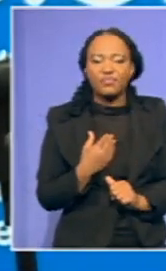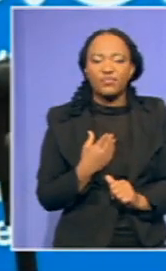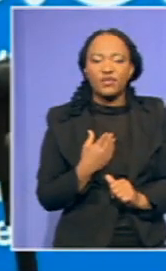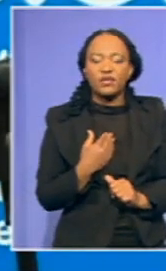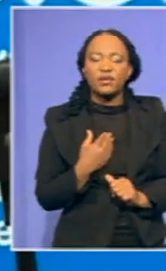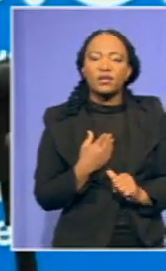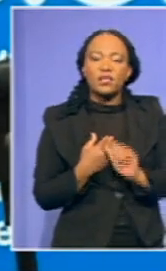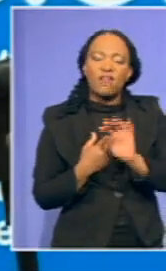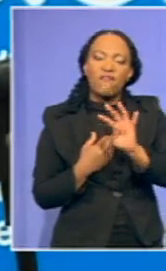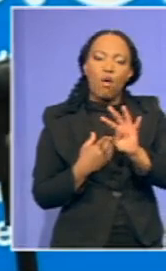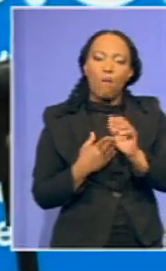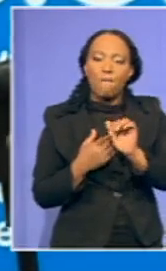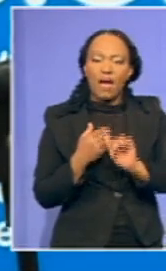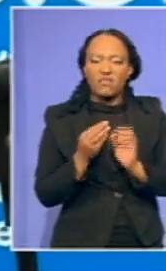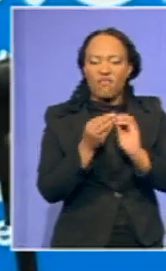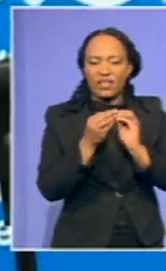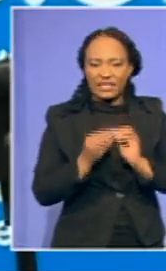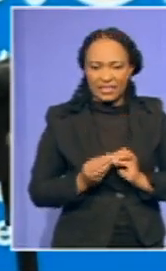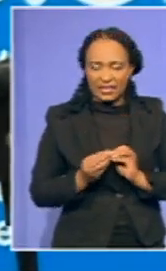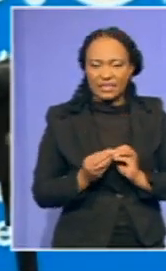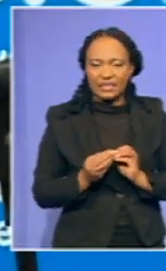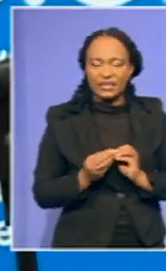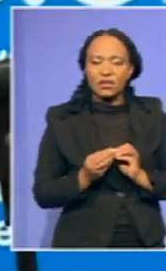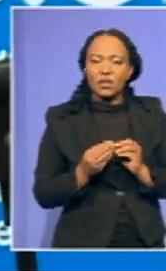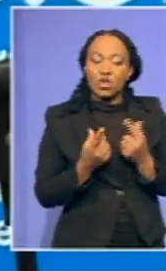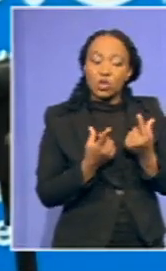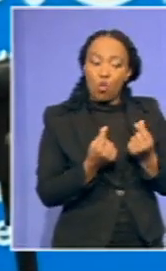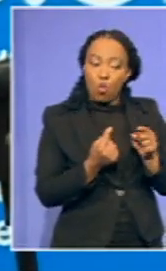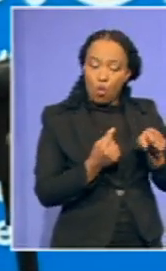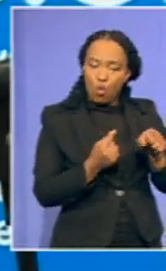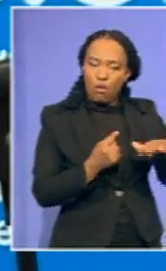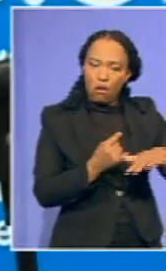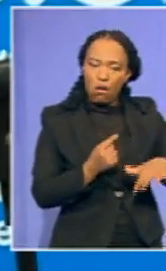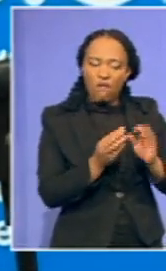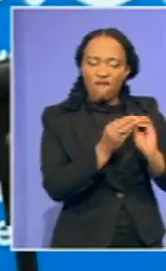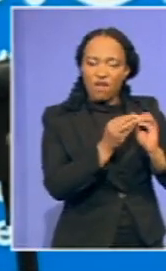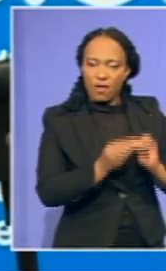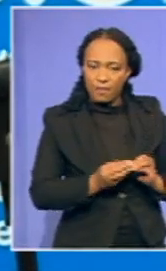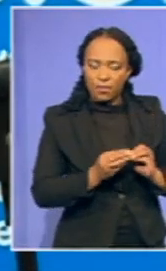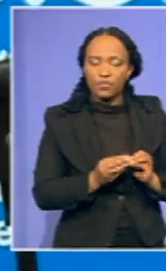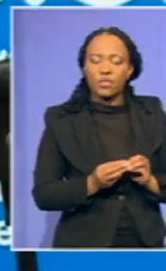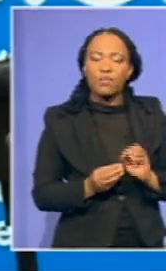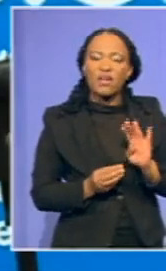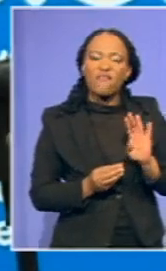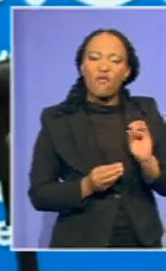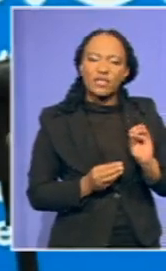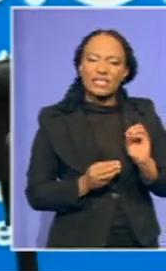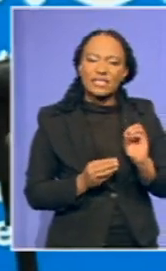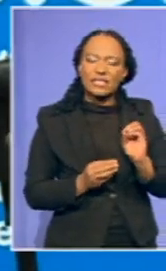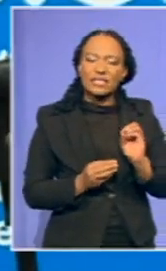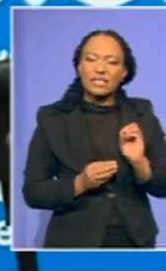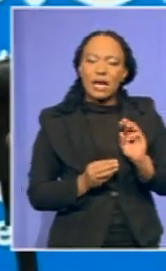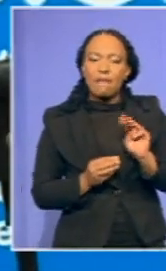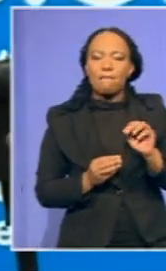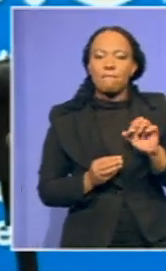4 months for the actual repair, and the repair will be done on site. Once that is done, it's going to give us 340 megalitres. We're going back to